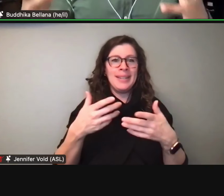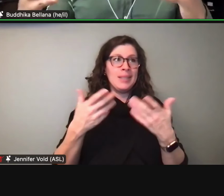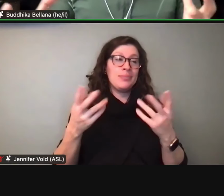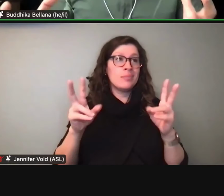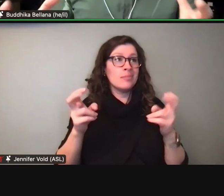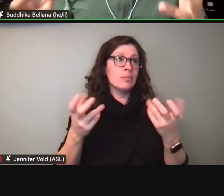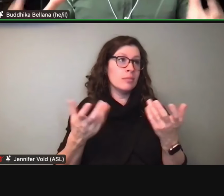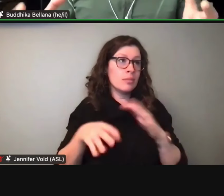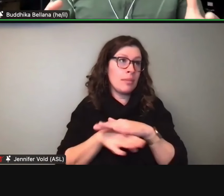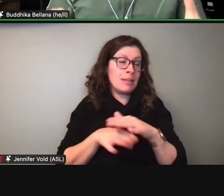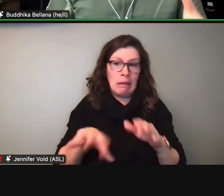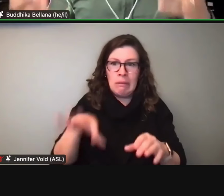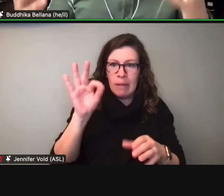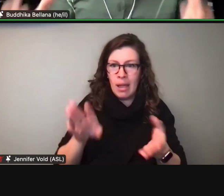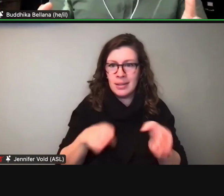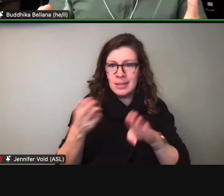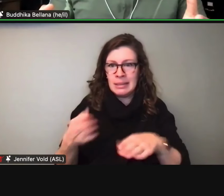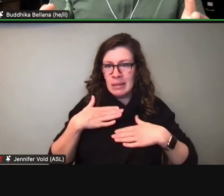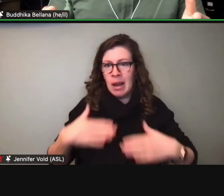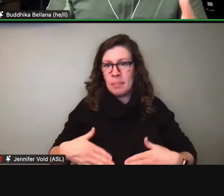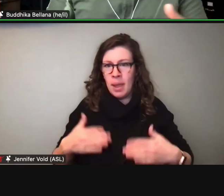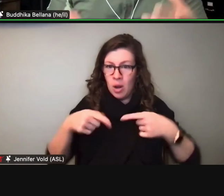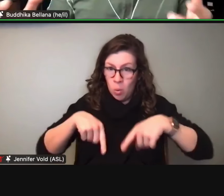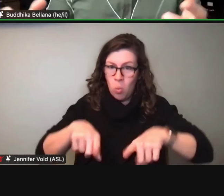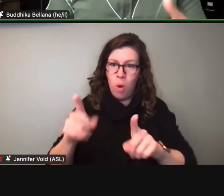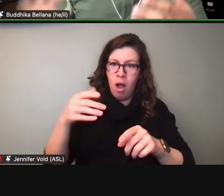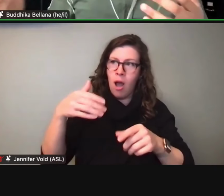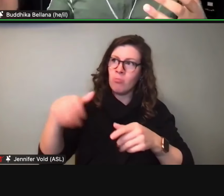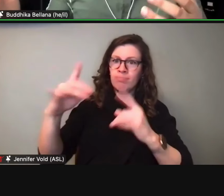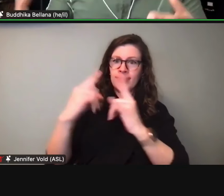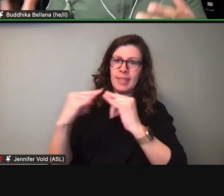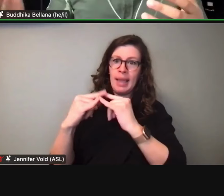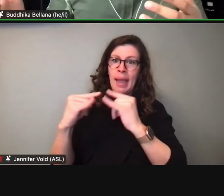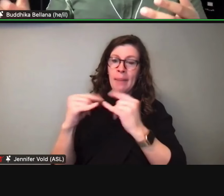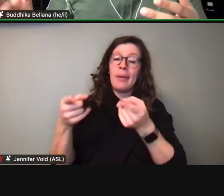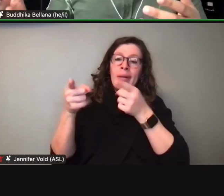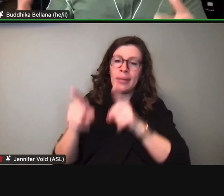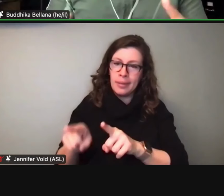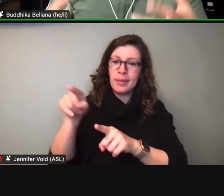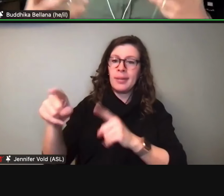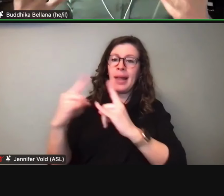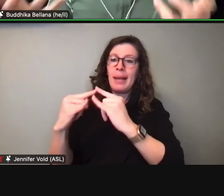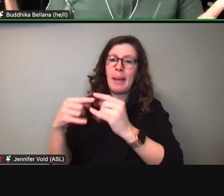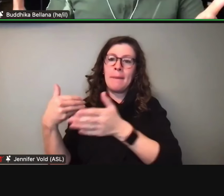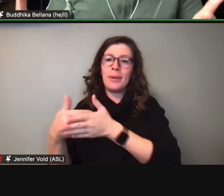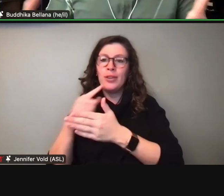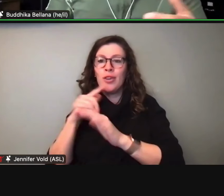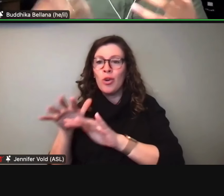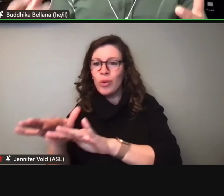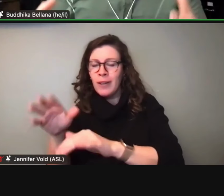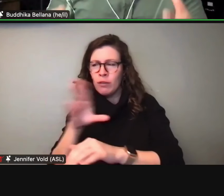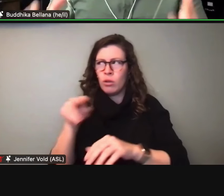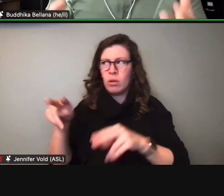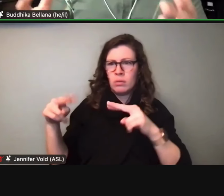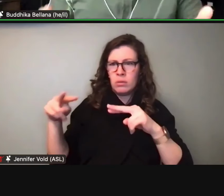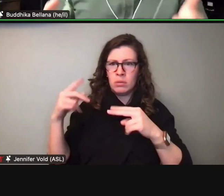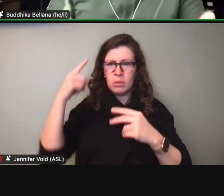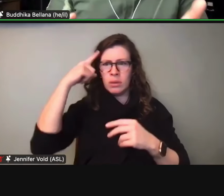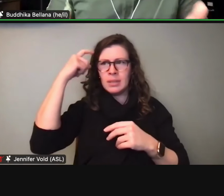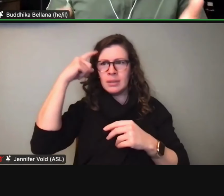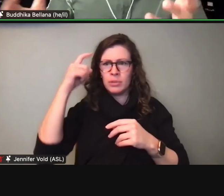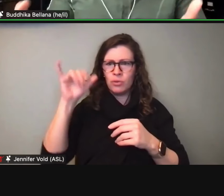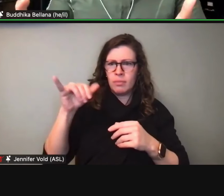essentially finding a dead body on a camping trip, which happened to be near a river, and there was suspicions in terms of the husband